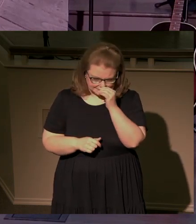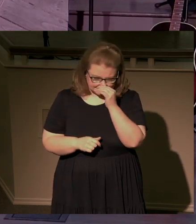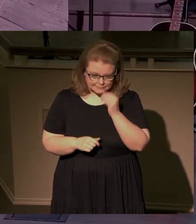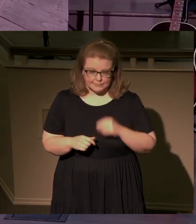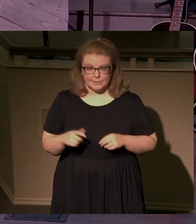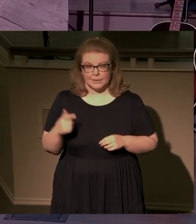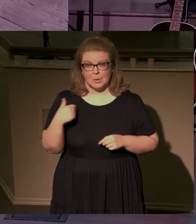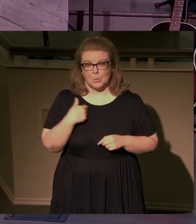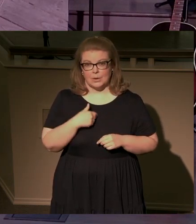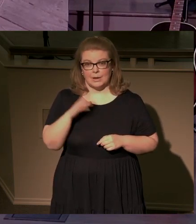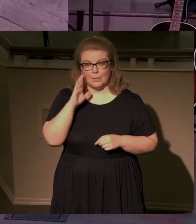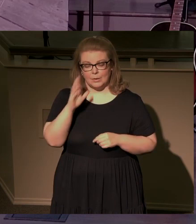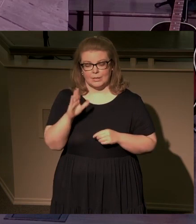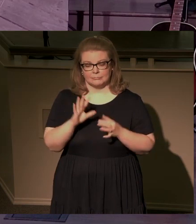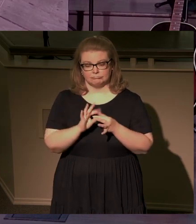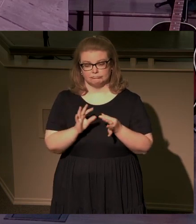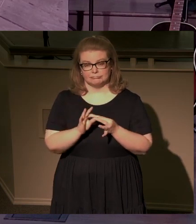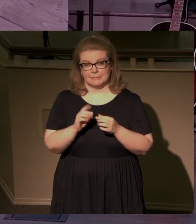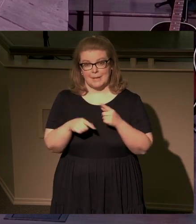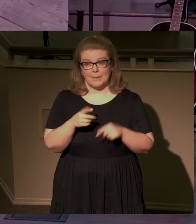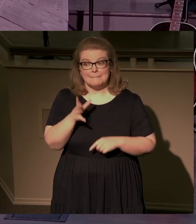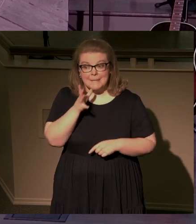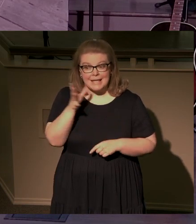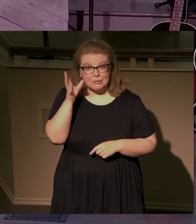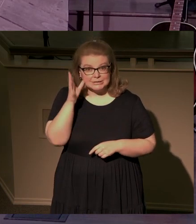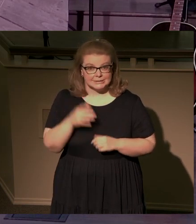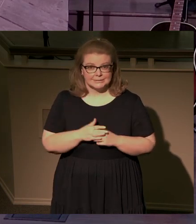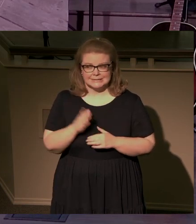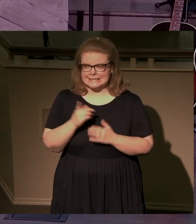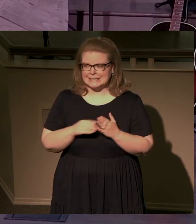We're talking about parenting.